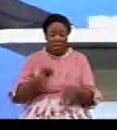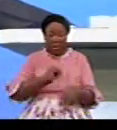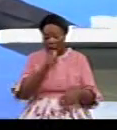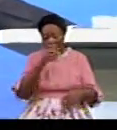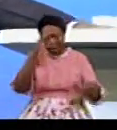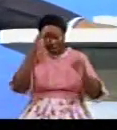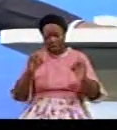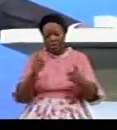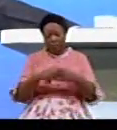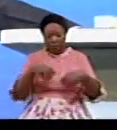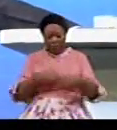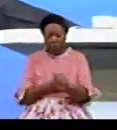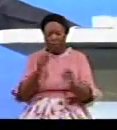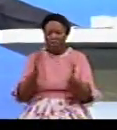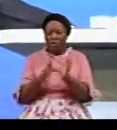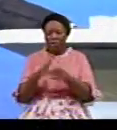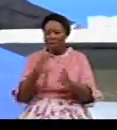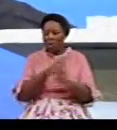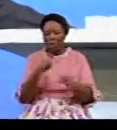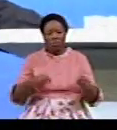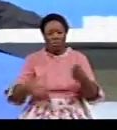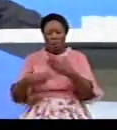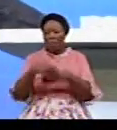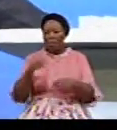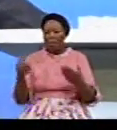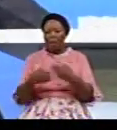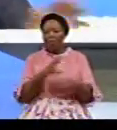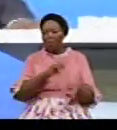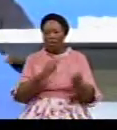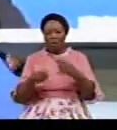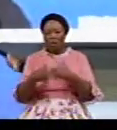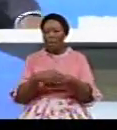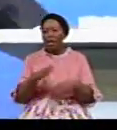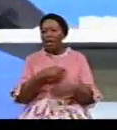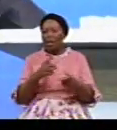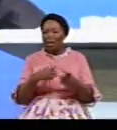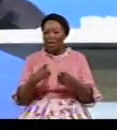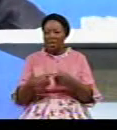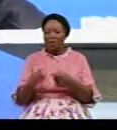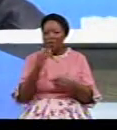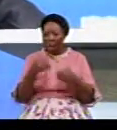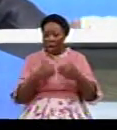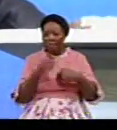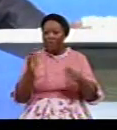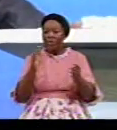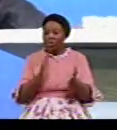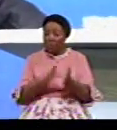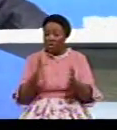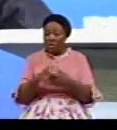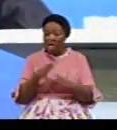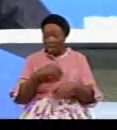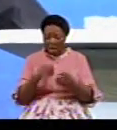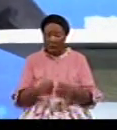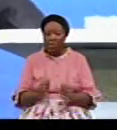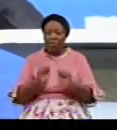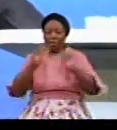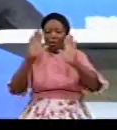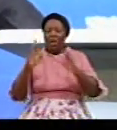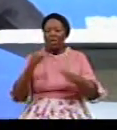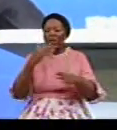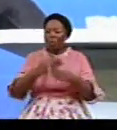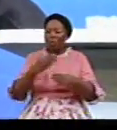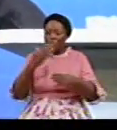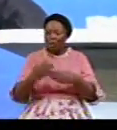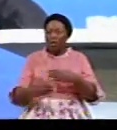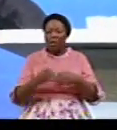he'll change your heart, and I will give them an heart to know me, that I am the